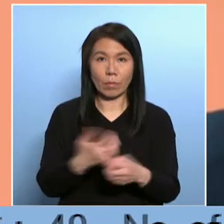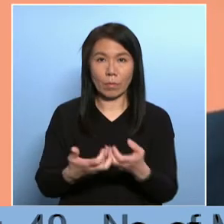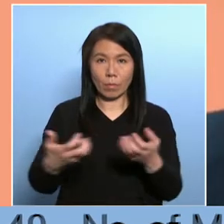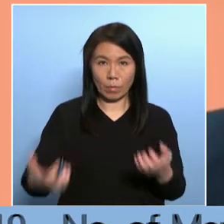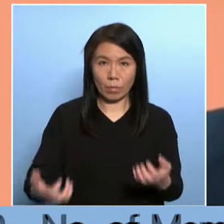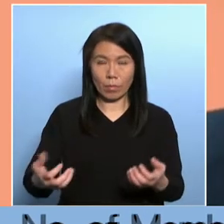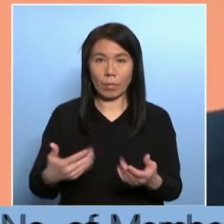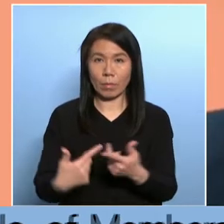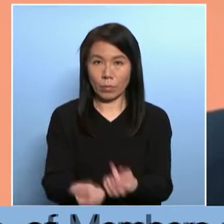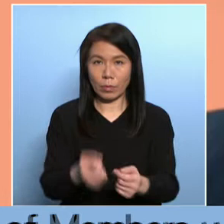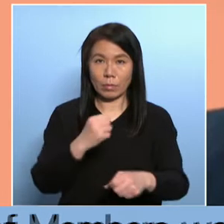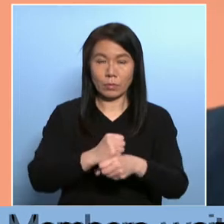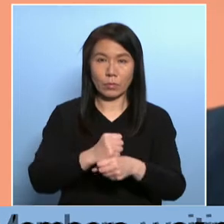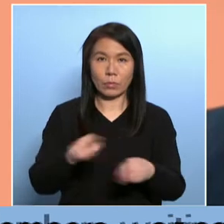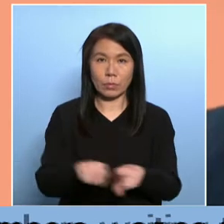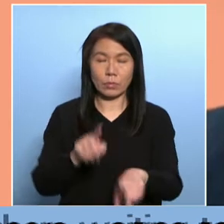confirmed patients from their home.